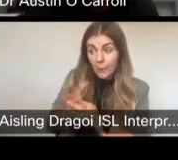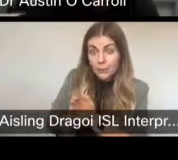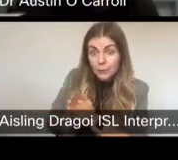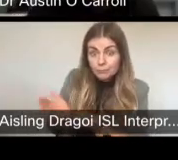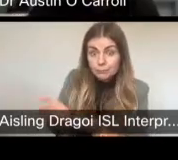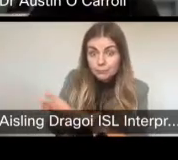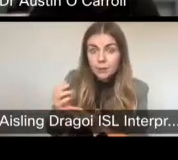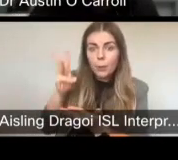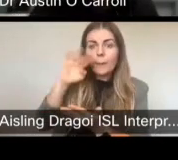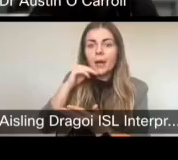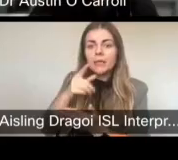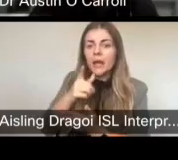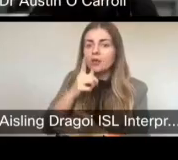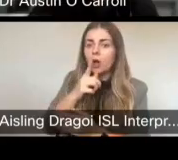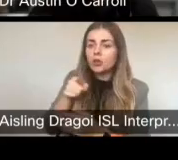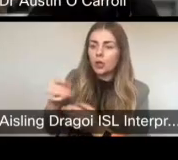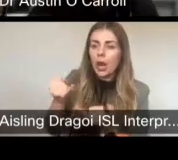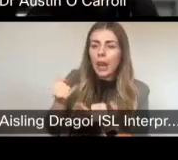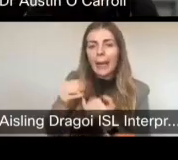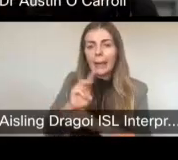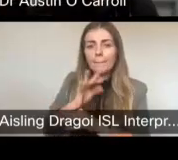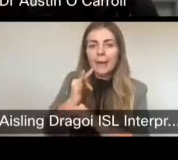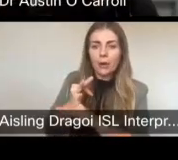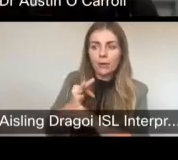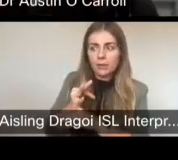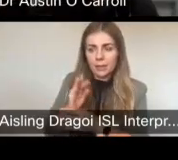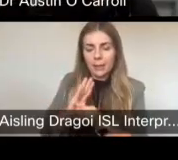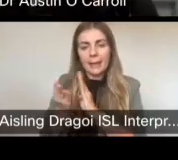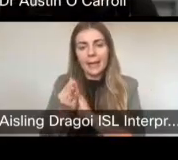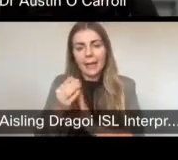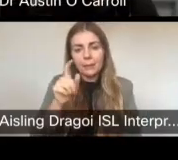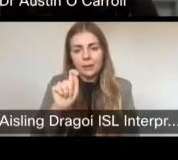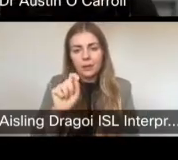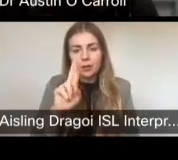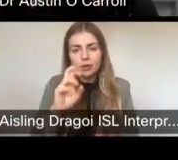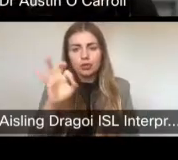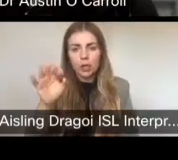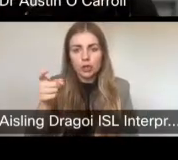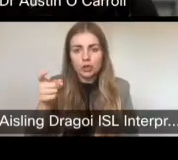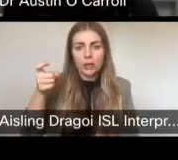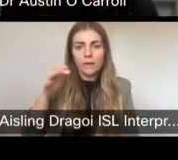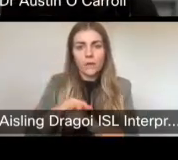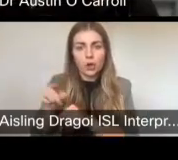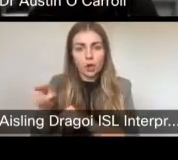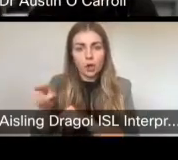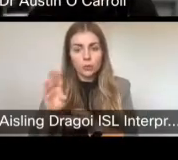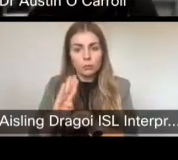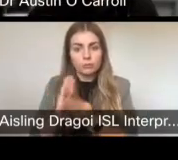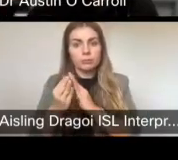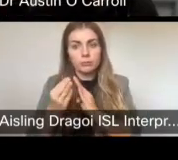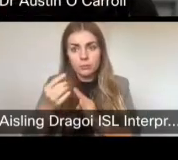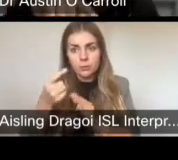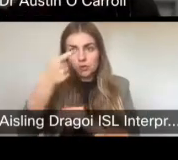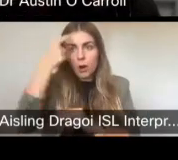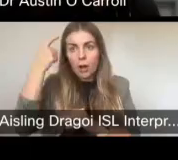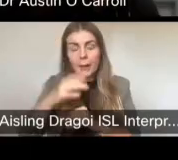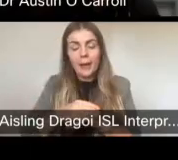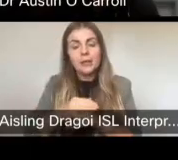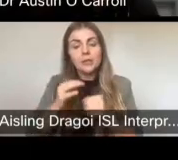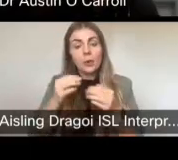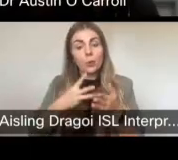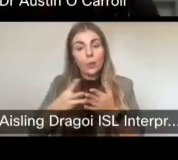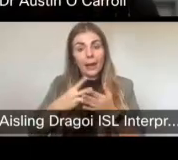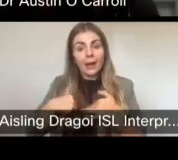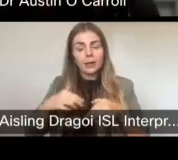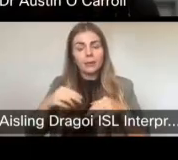obviously a trigger for her. But knowing that from a trauma-informed thing allowed me see immediately what has happened, and that enabled